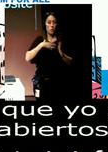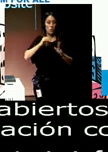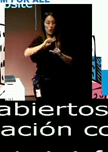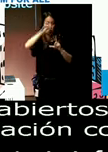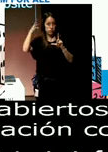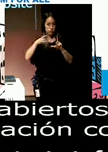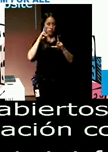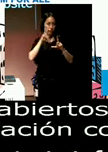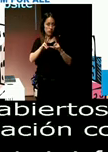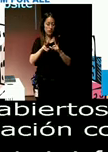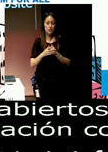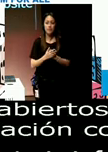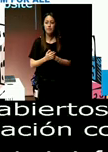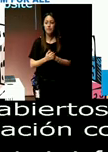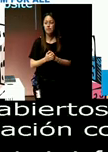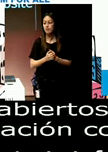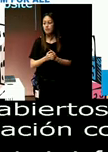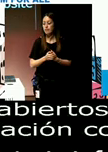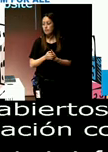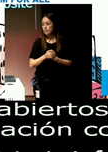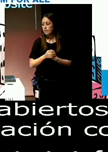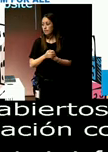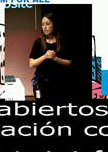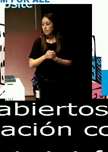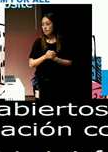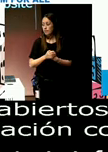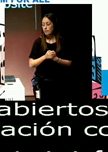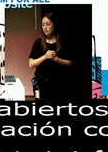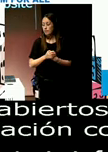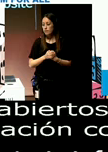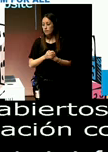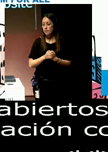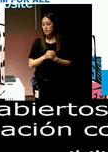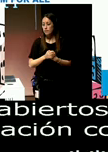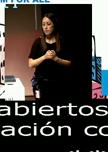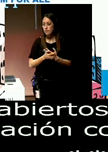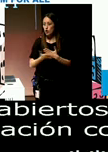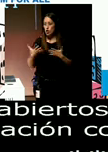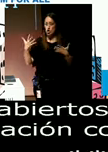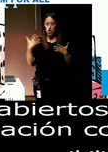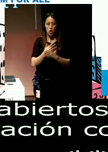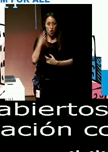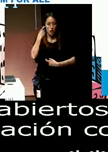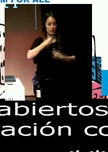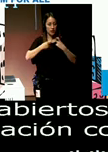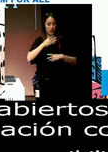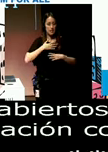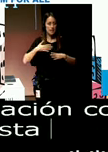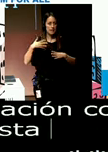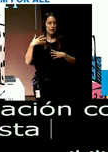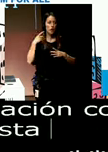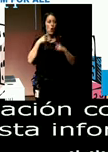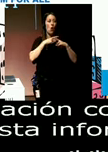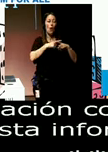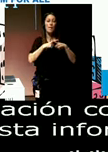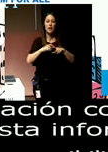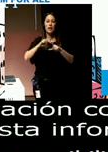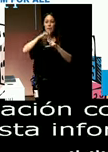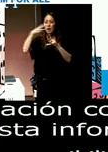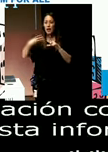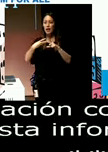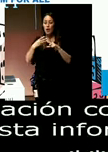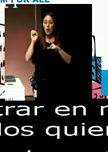in fact, this data I want to share it with every website or every mobile application